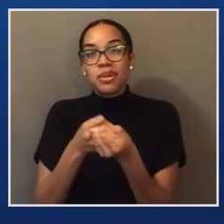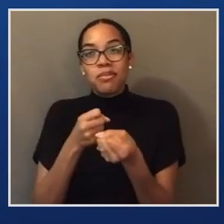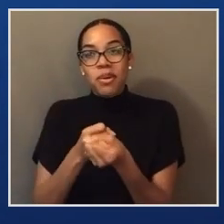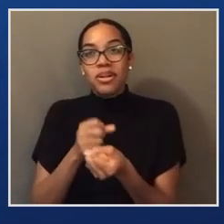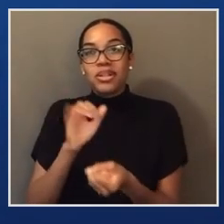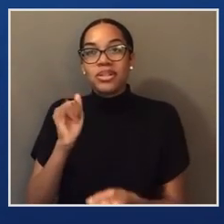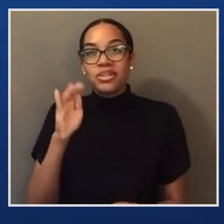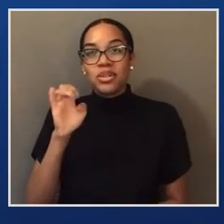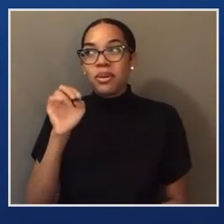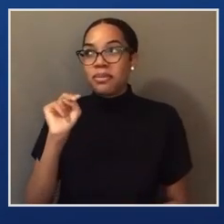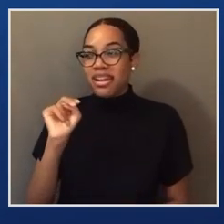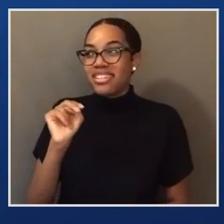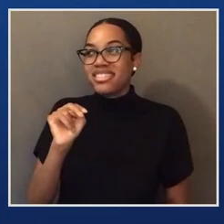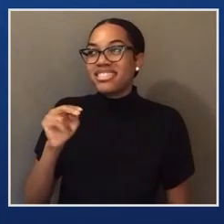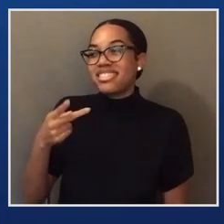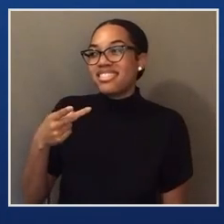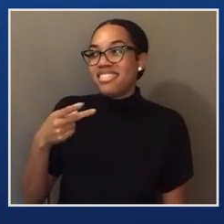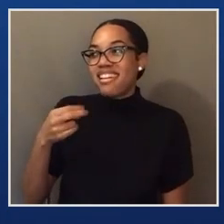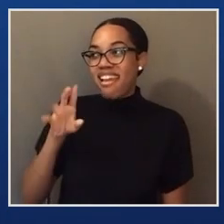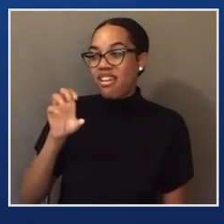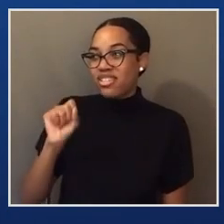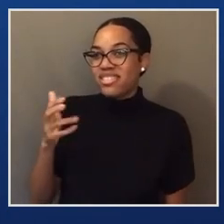Vice President Biden and Senator Harris.